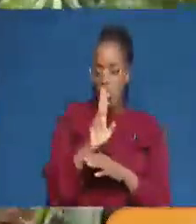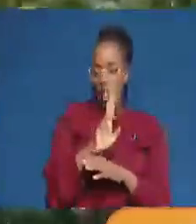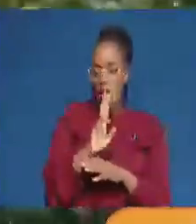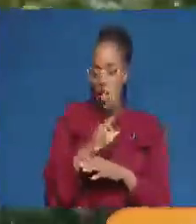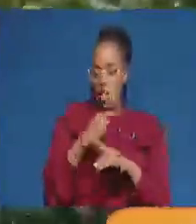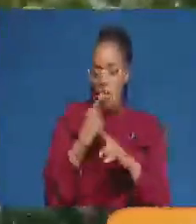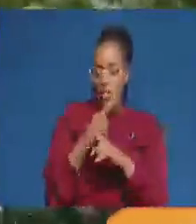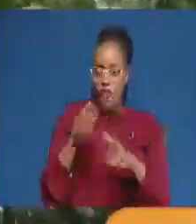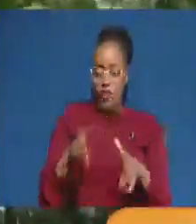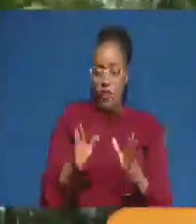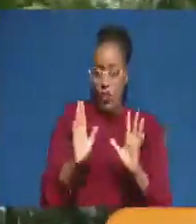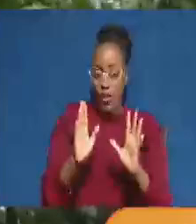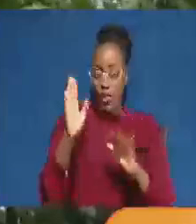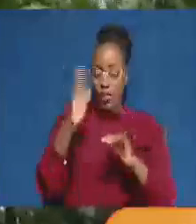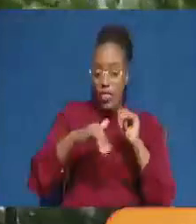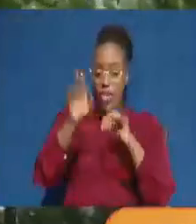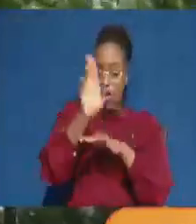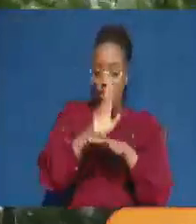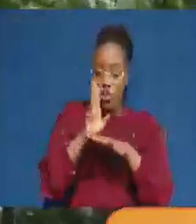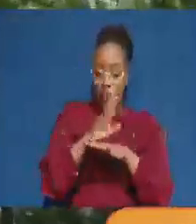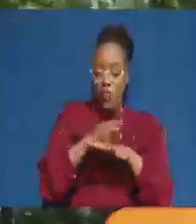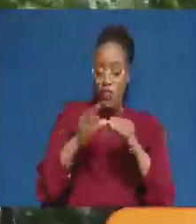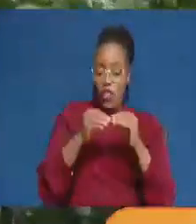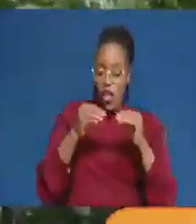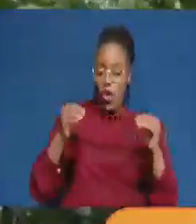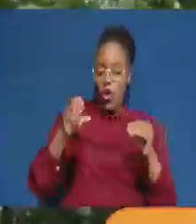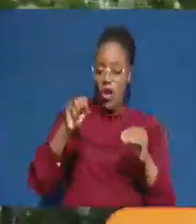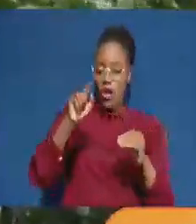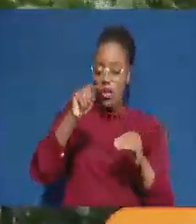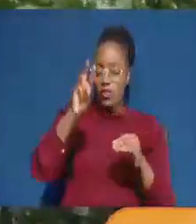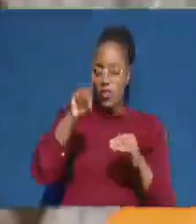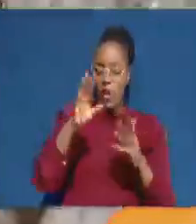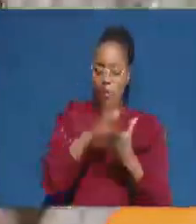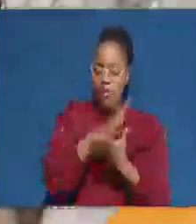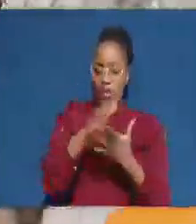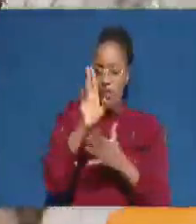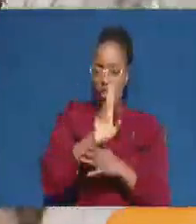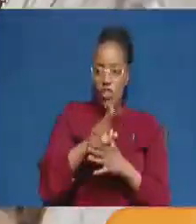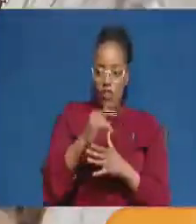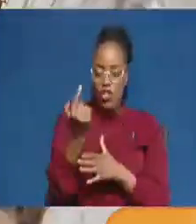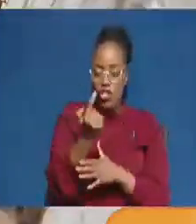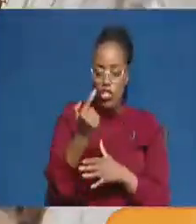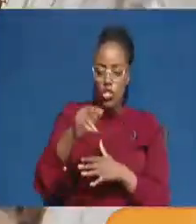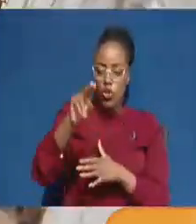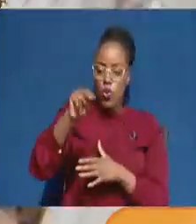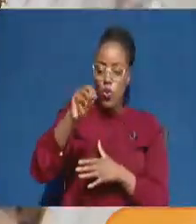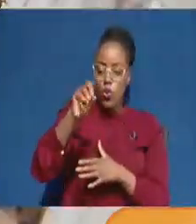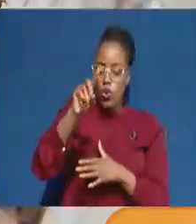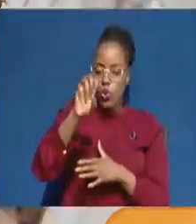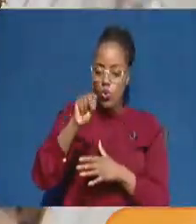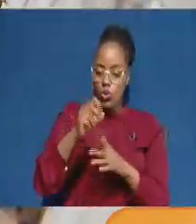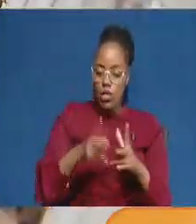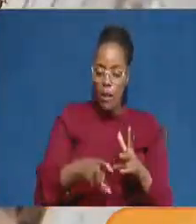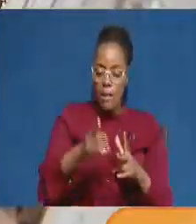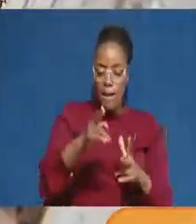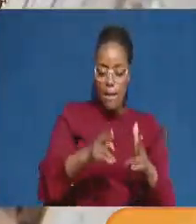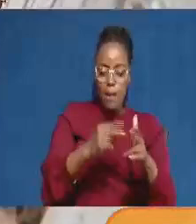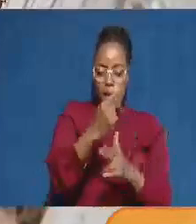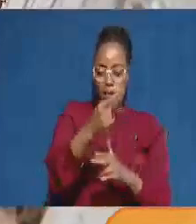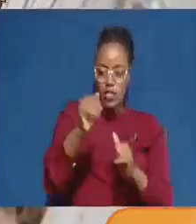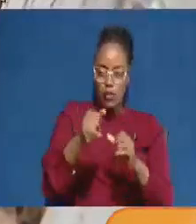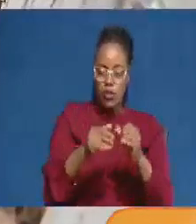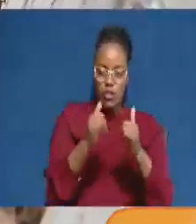route. Instead of using long stem sections, it uses single node cuttings, each capable of producing